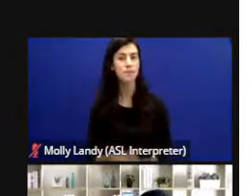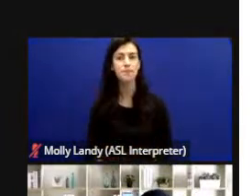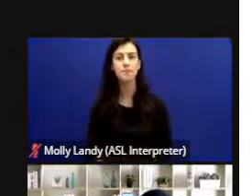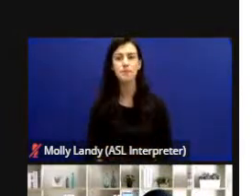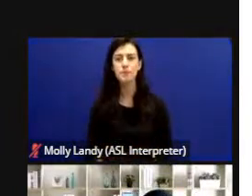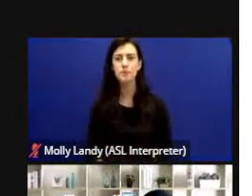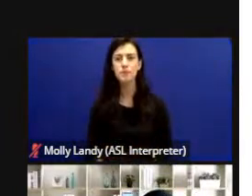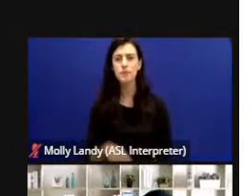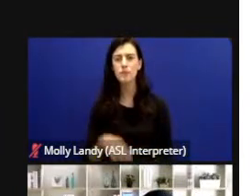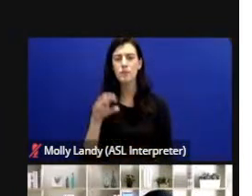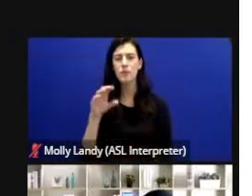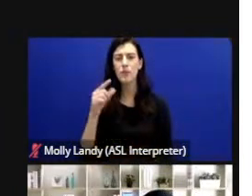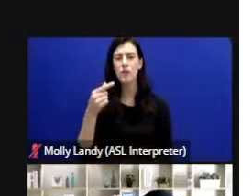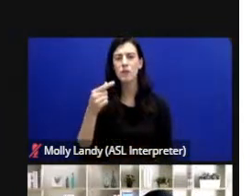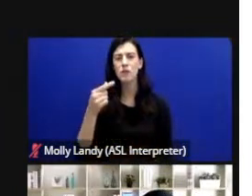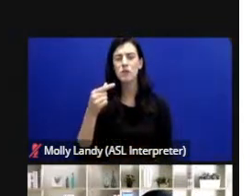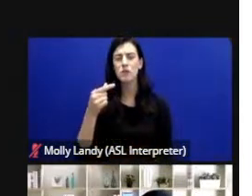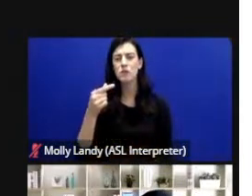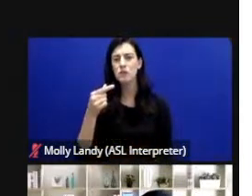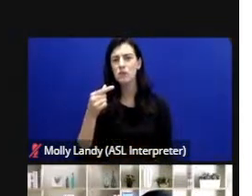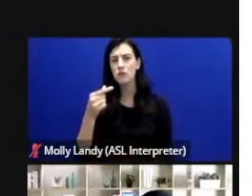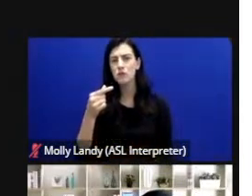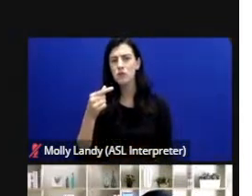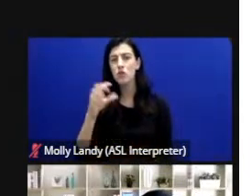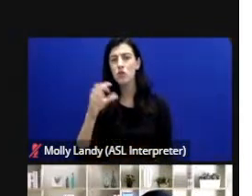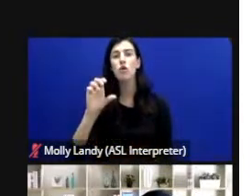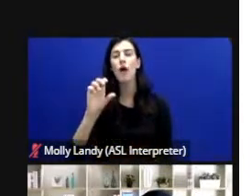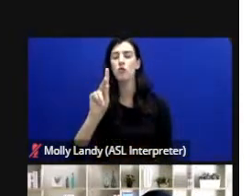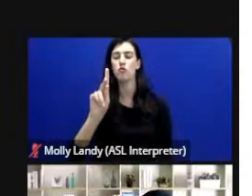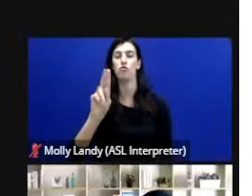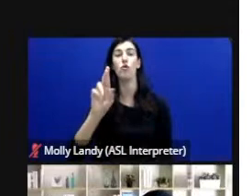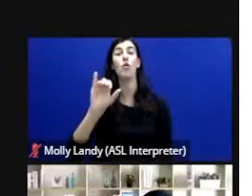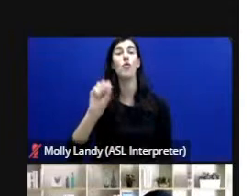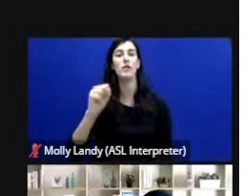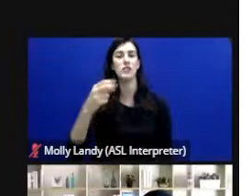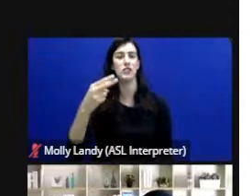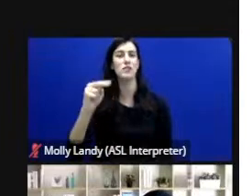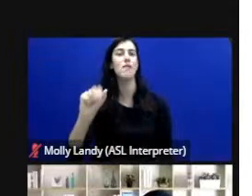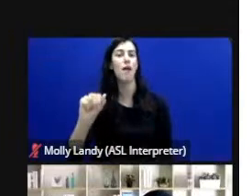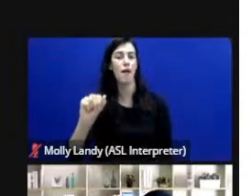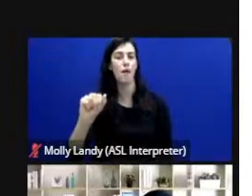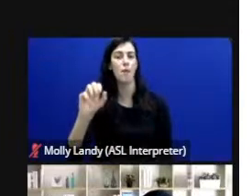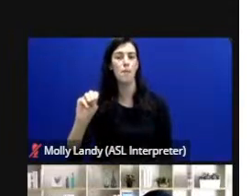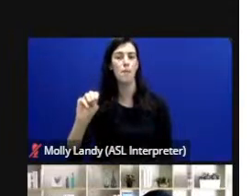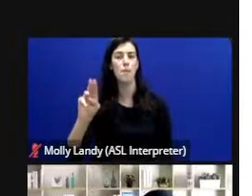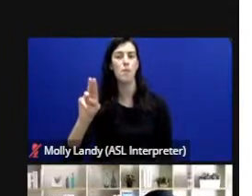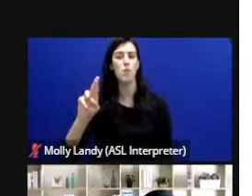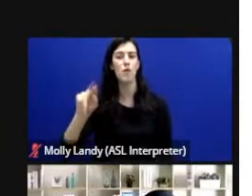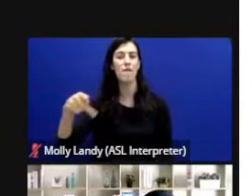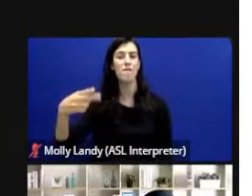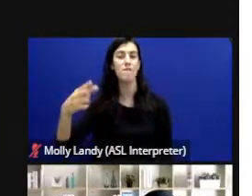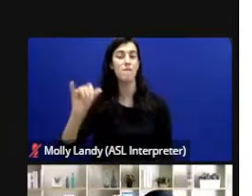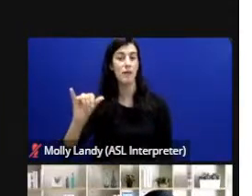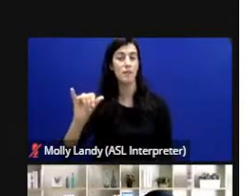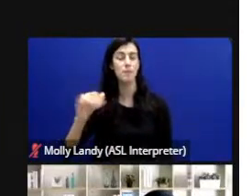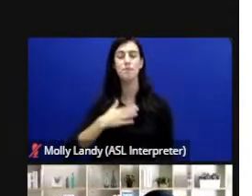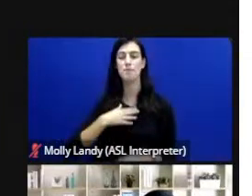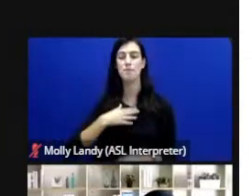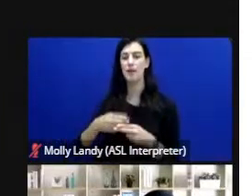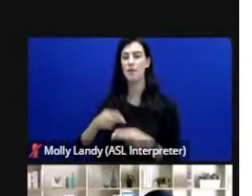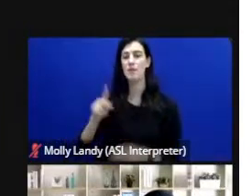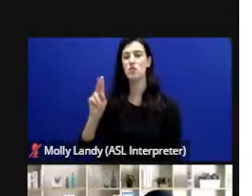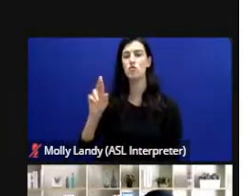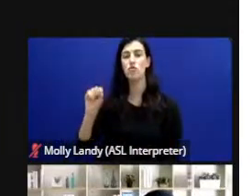Murphy. I'm sorry, what was that first name? Krishna. Krishna Murphy. Yes, my name is